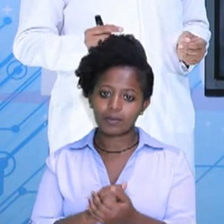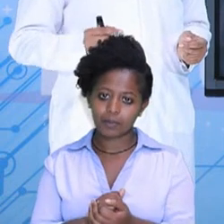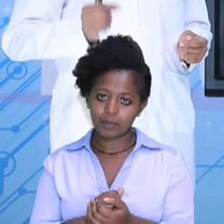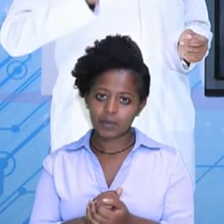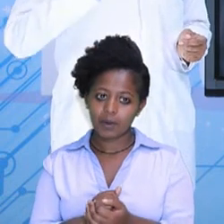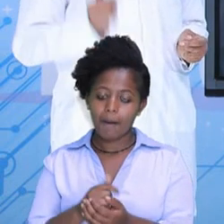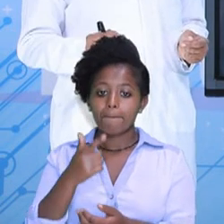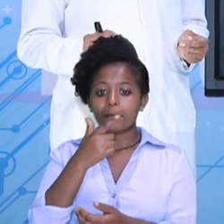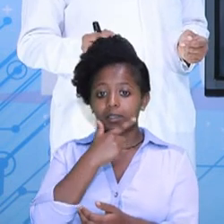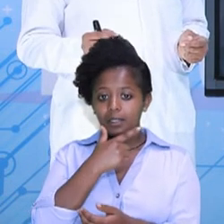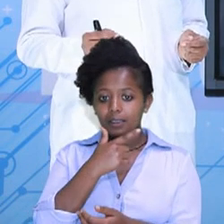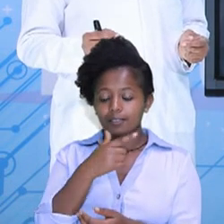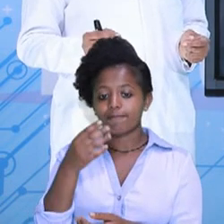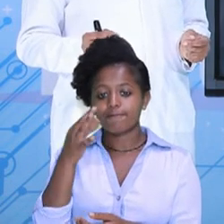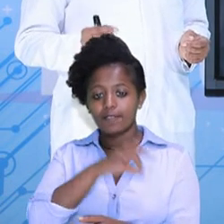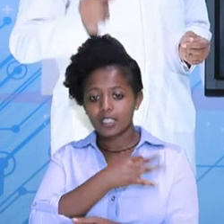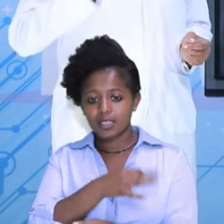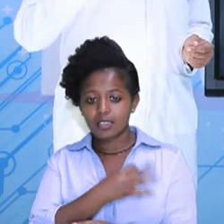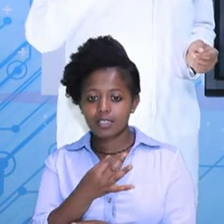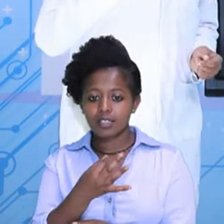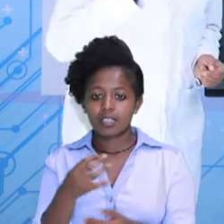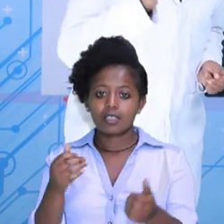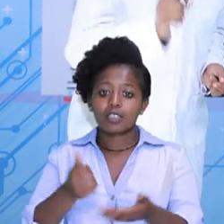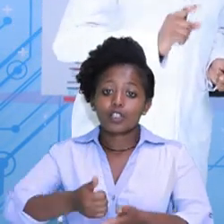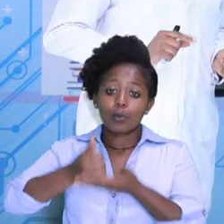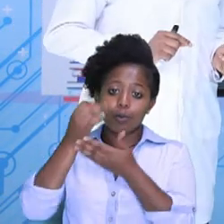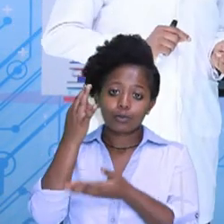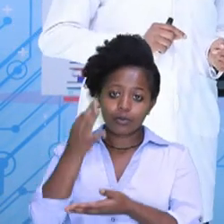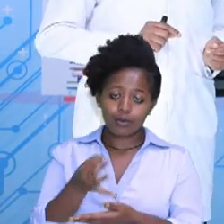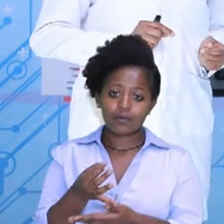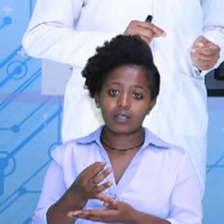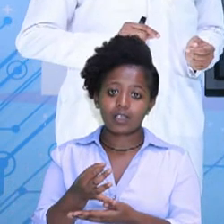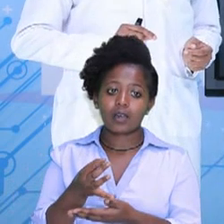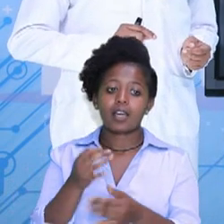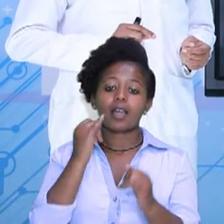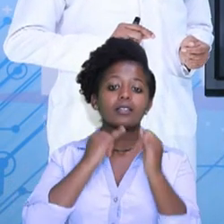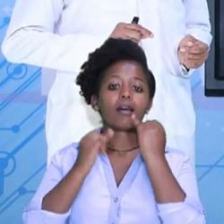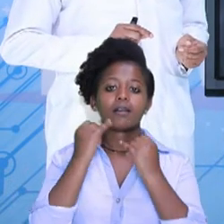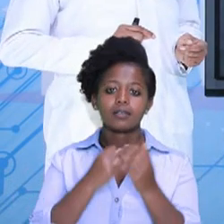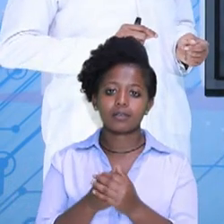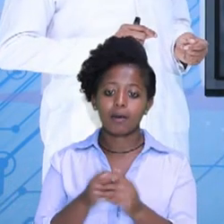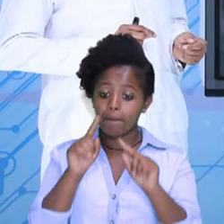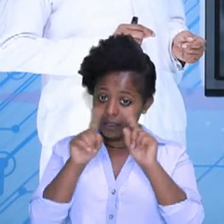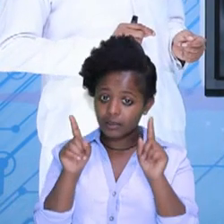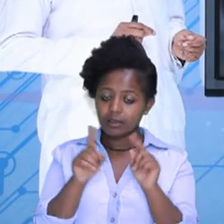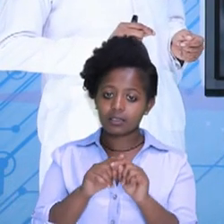Britain, France were the supporter of Israel.